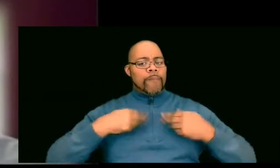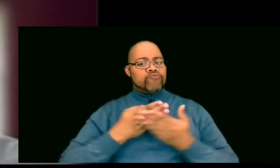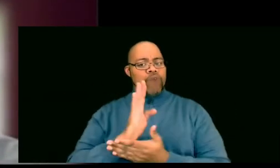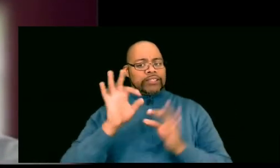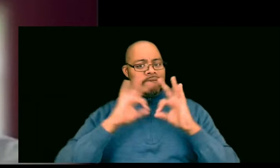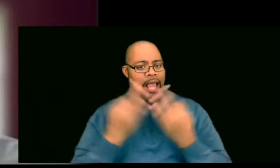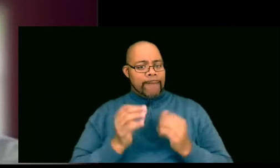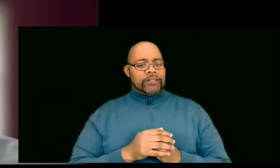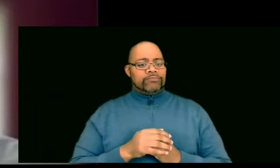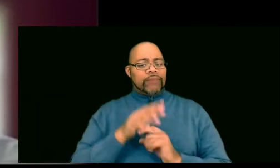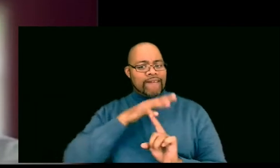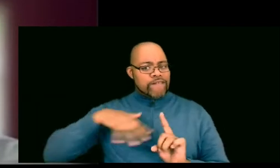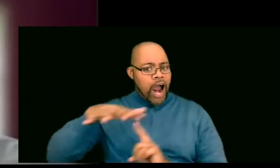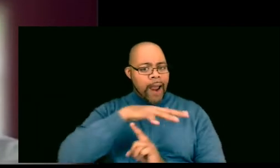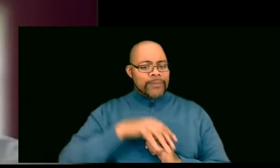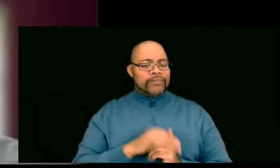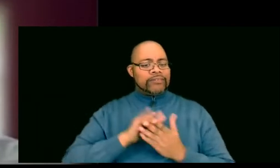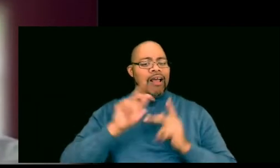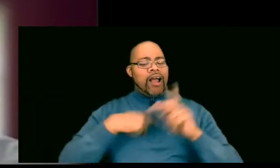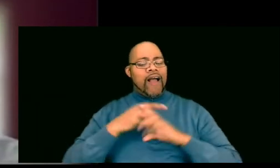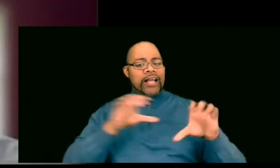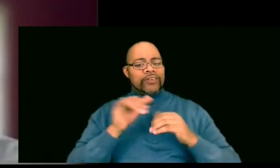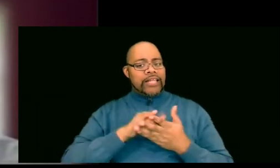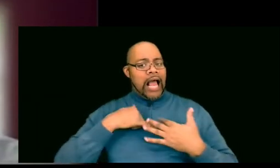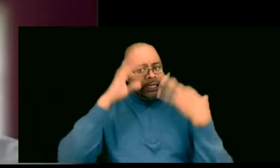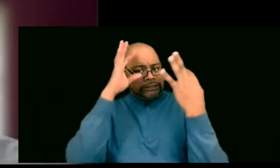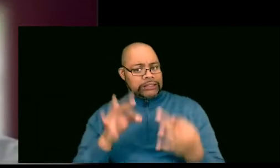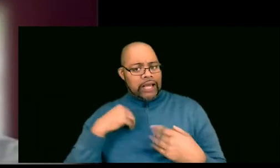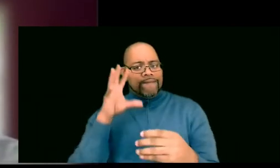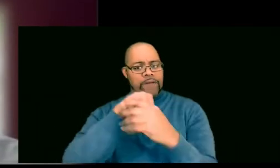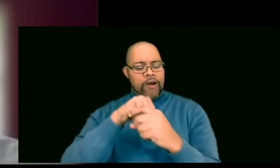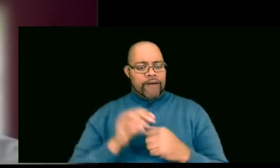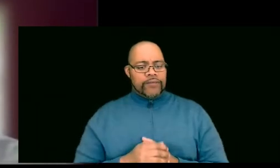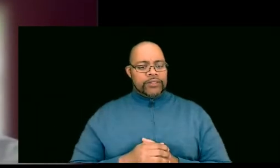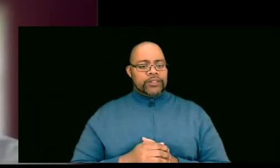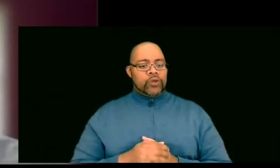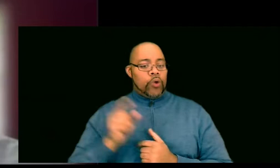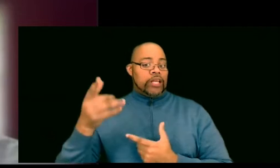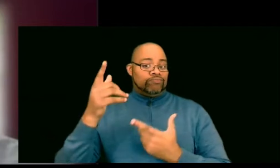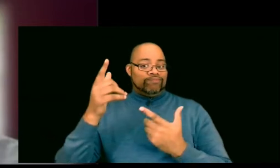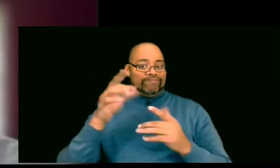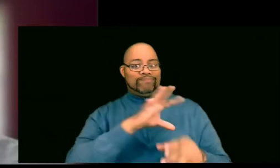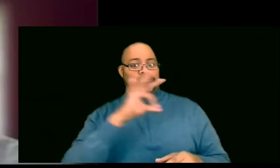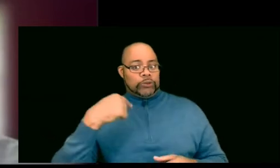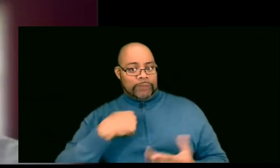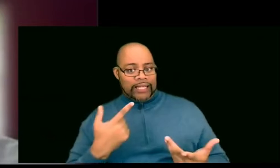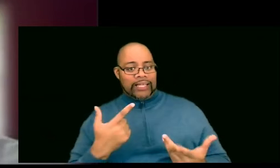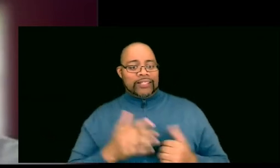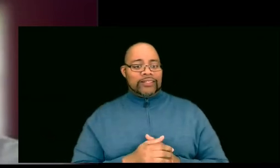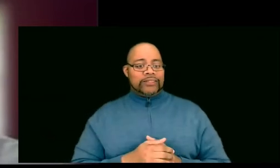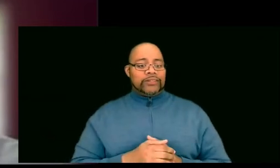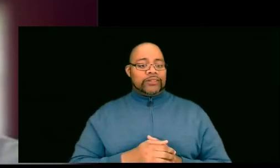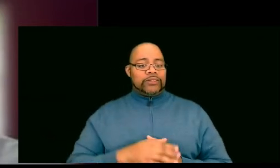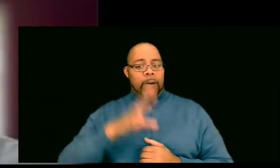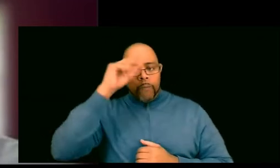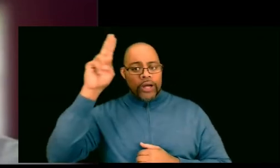human rights family environment. The kinds of activities that I chose to be part of, or they chose me, whether it was